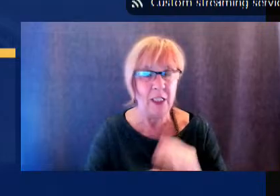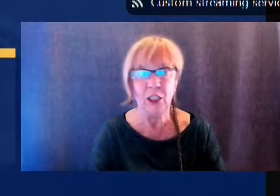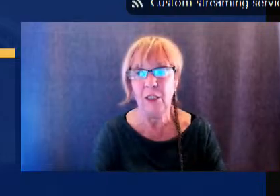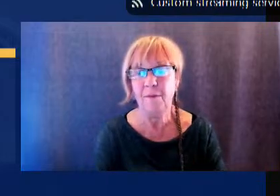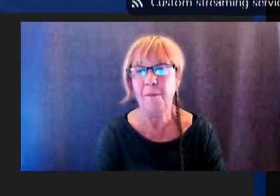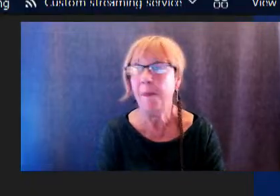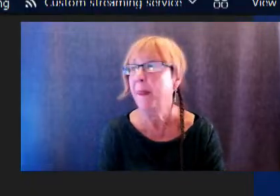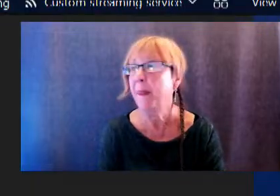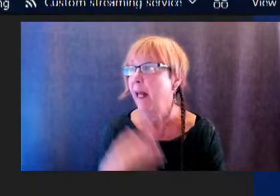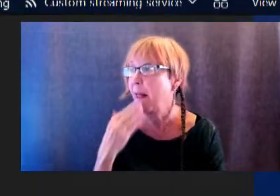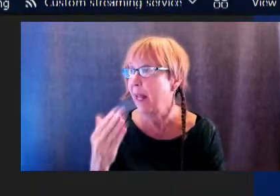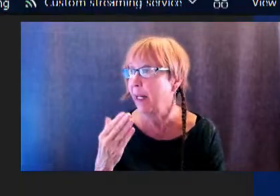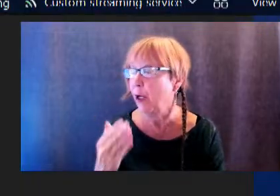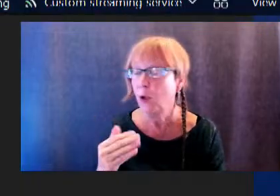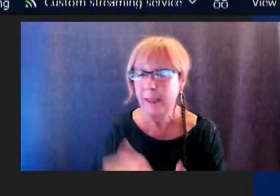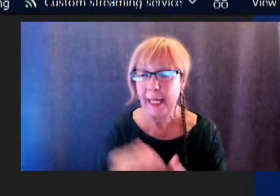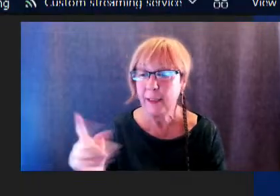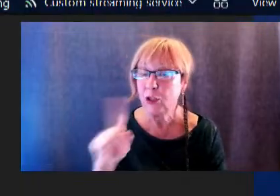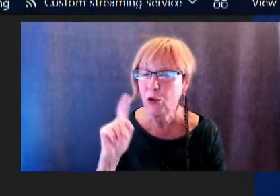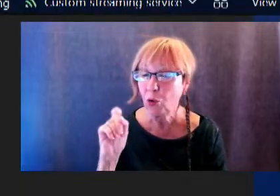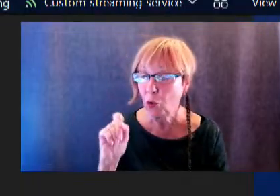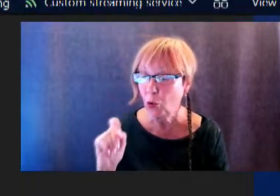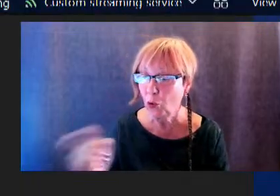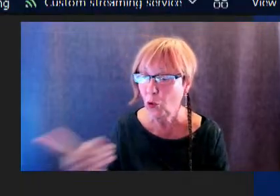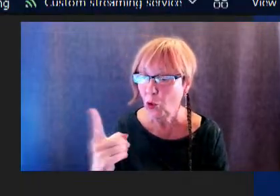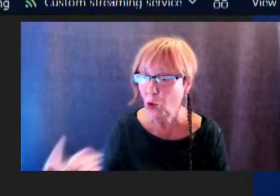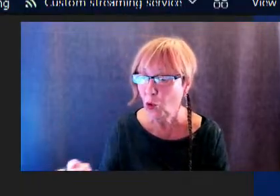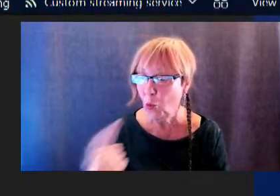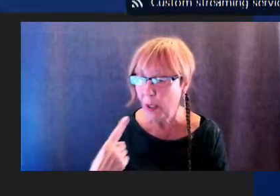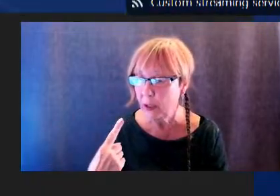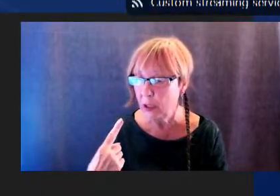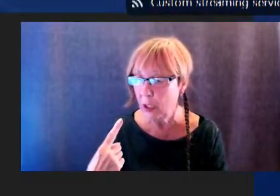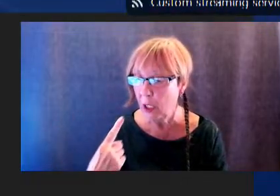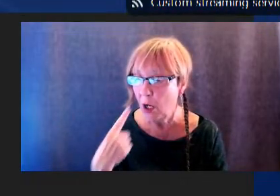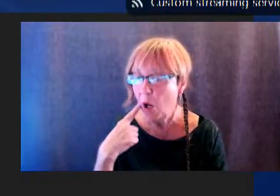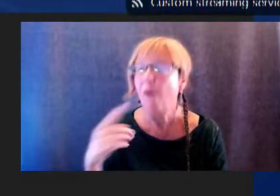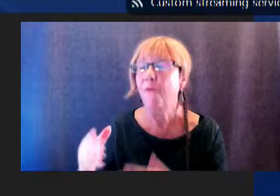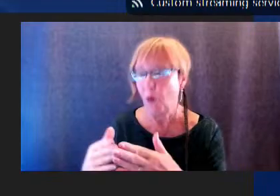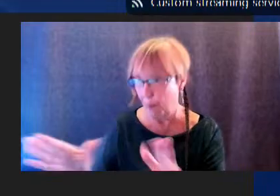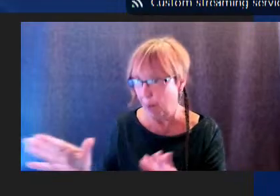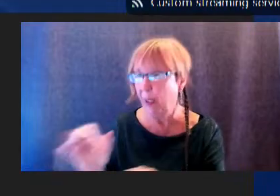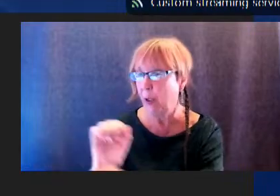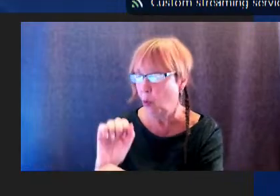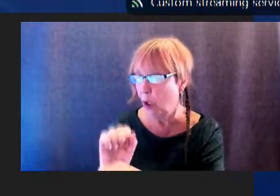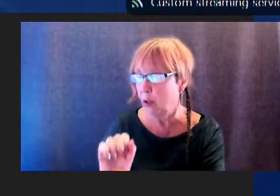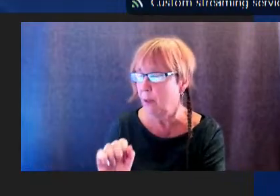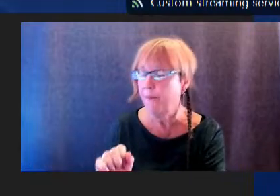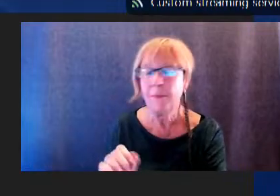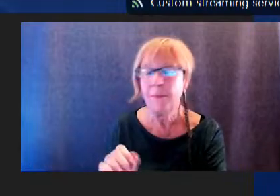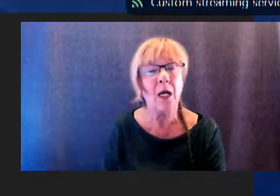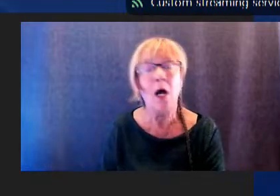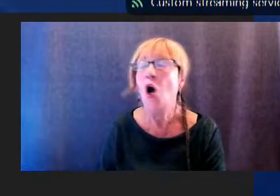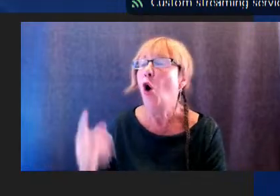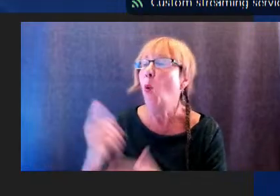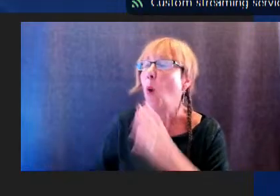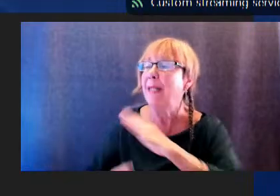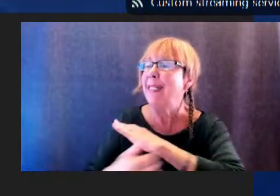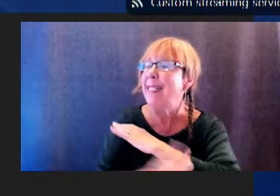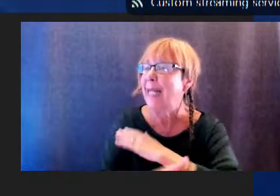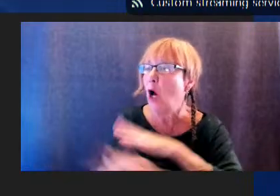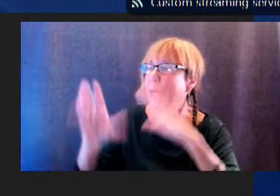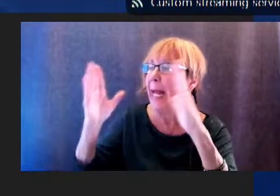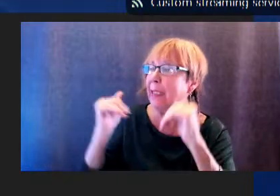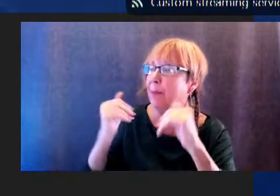Thank you, Rob. Our next question, I believe, is for Public Works. What does the county expect from the